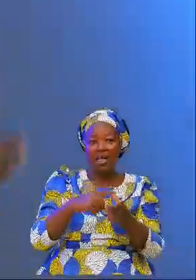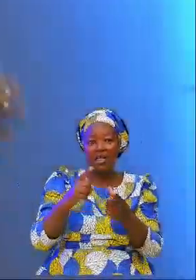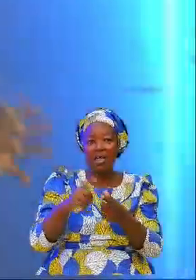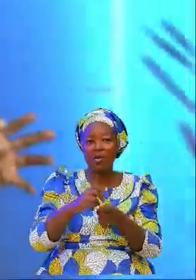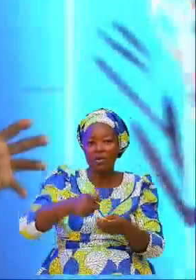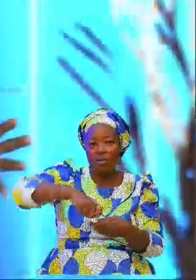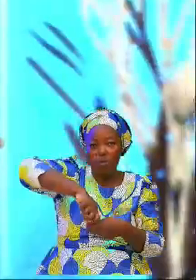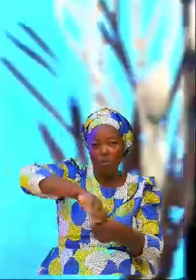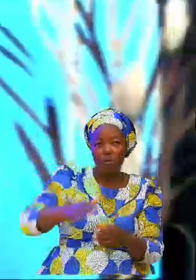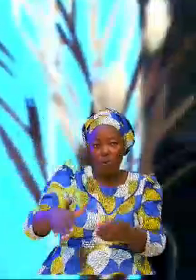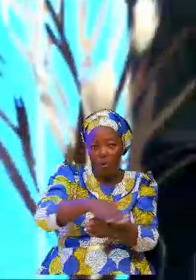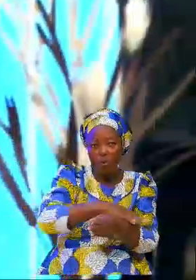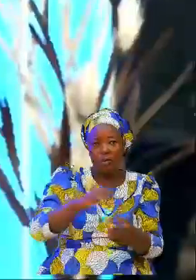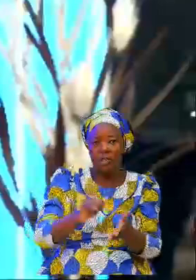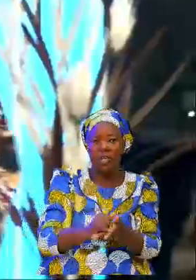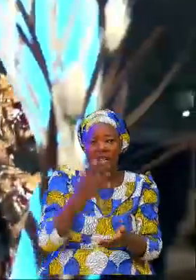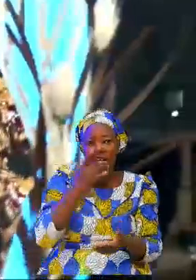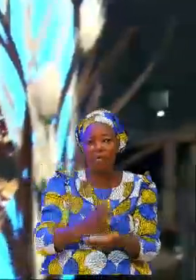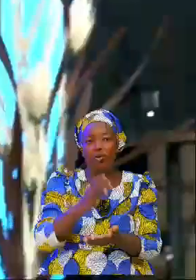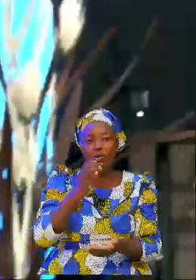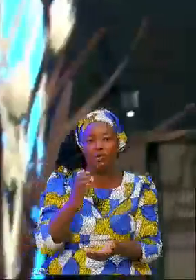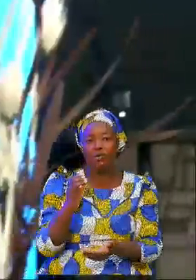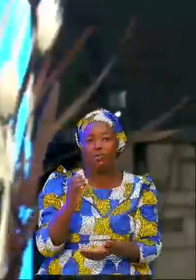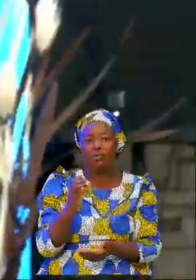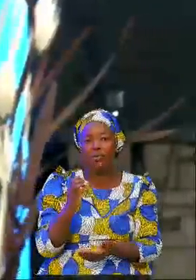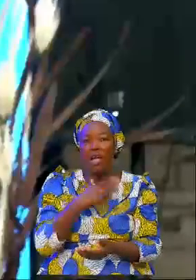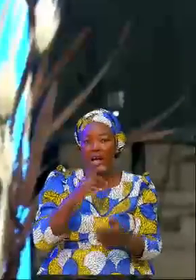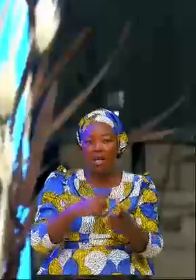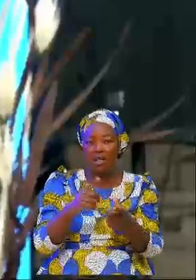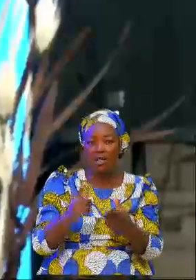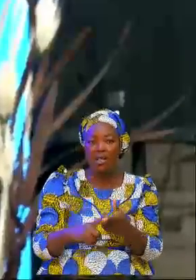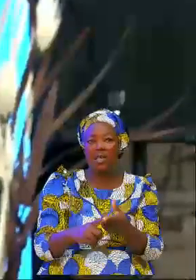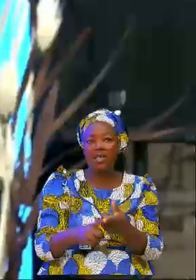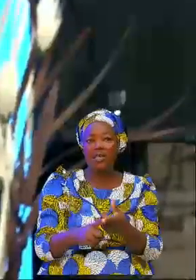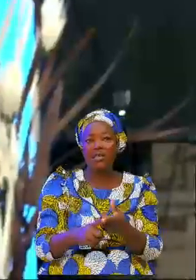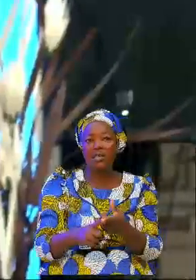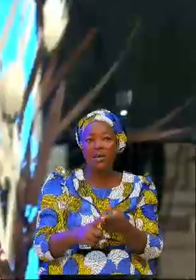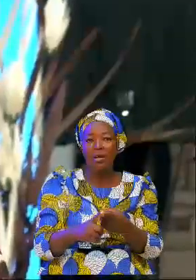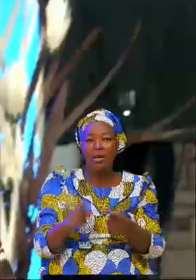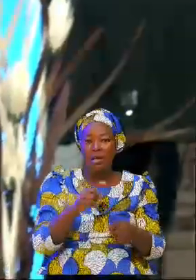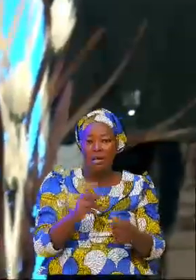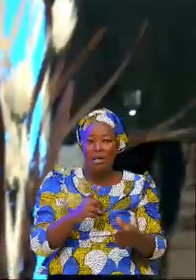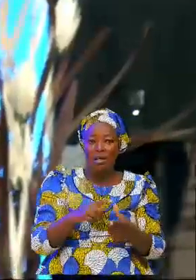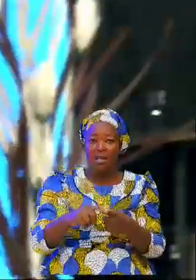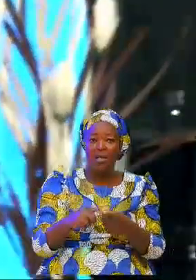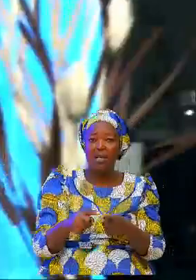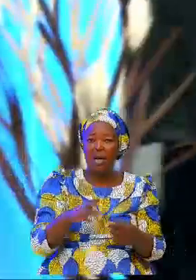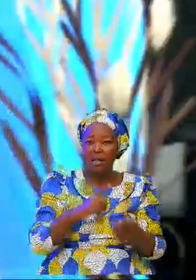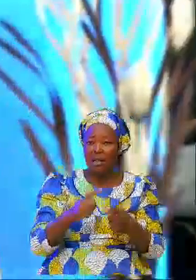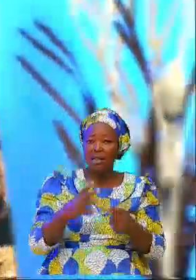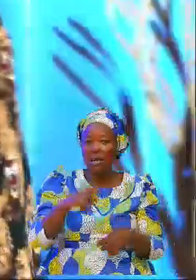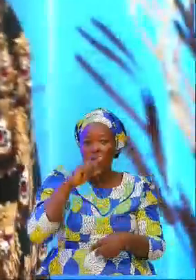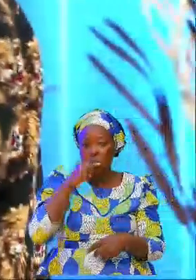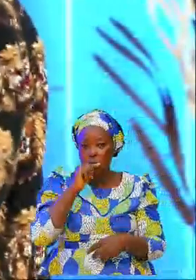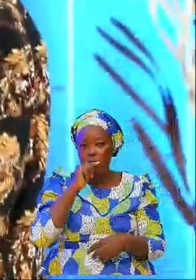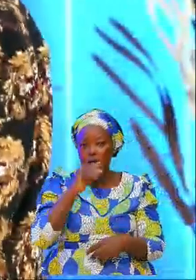in a bottle, and then you cork that bottle. Close that bottle,